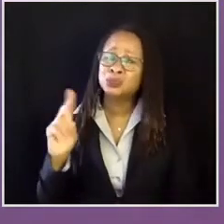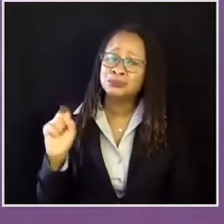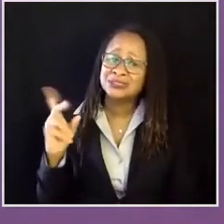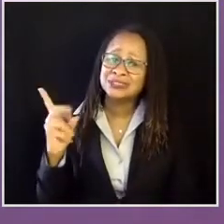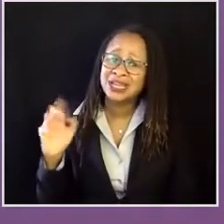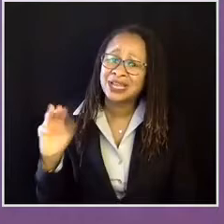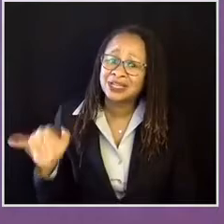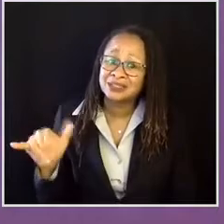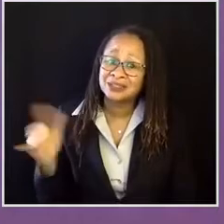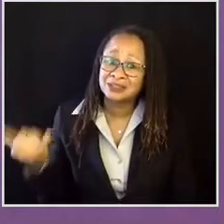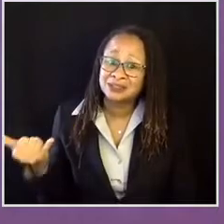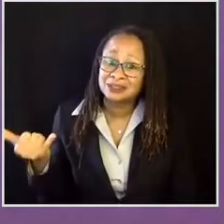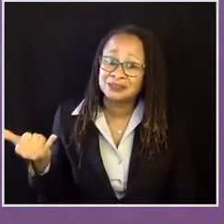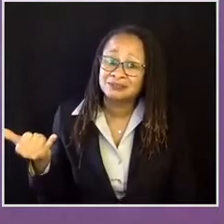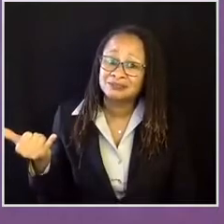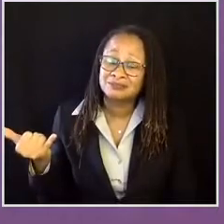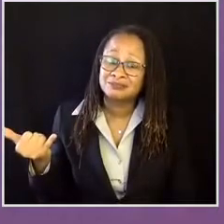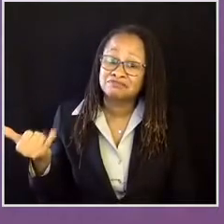And